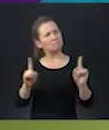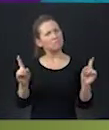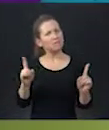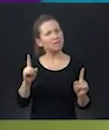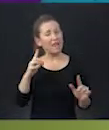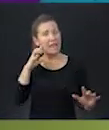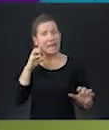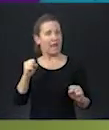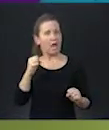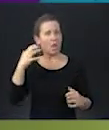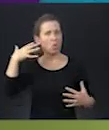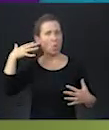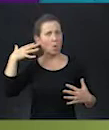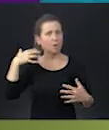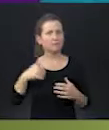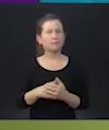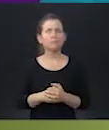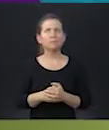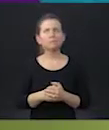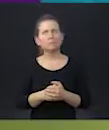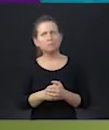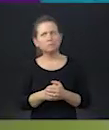loud noises,